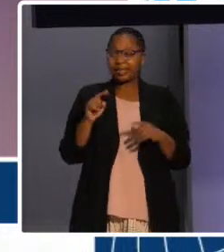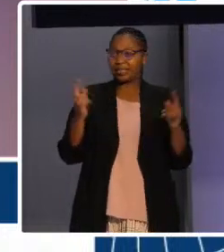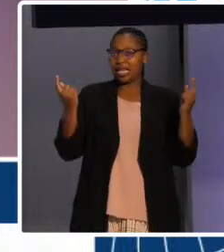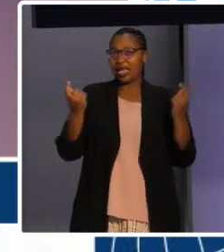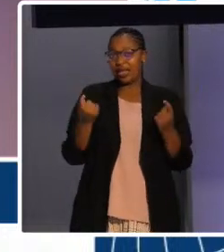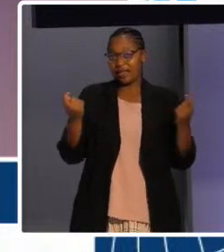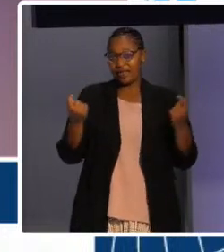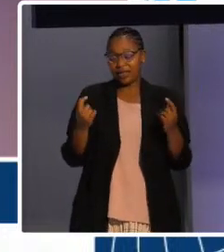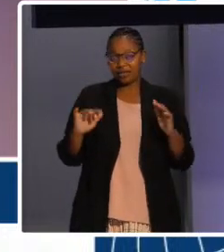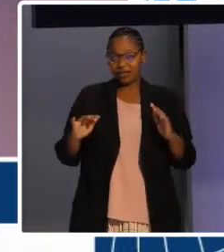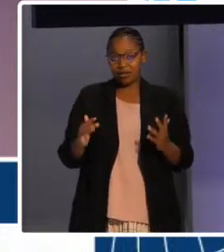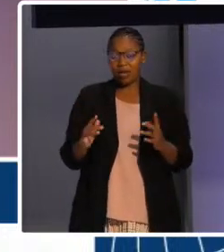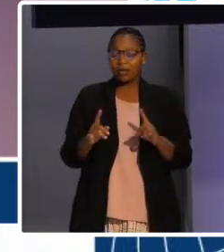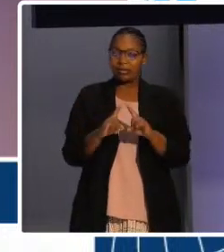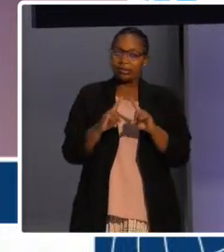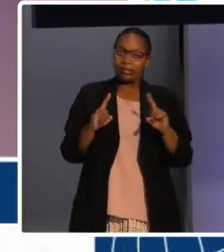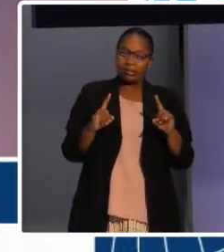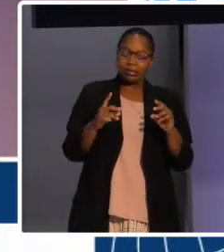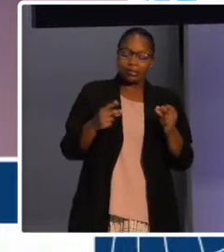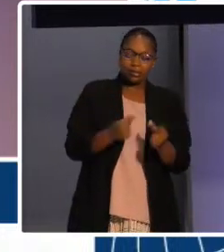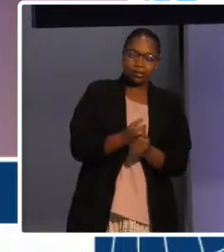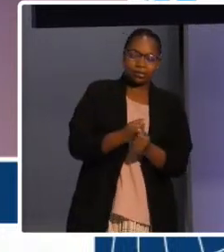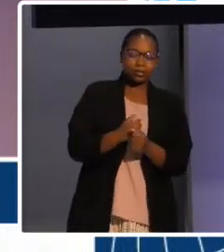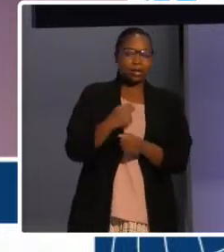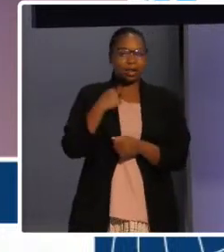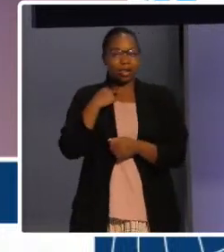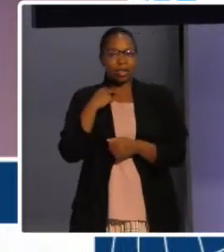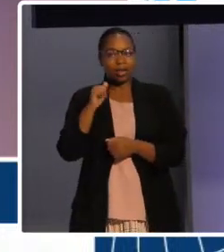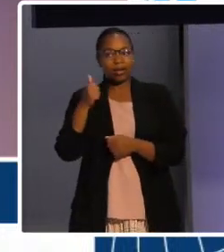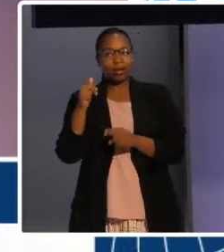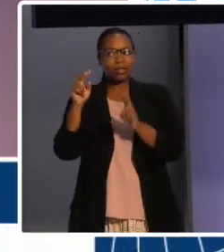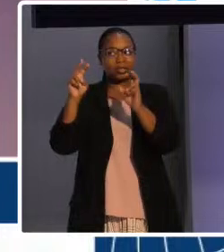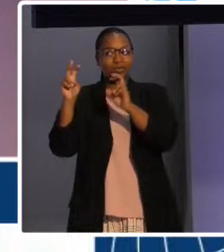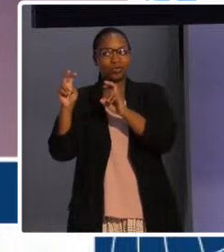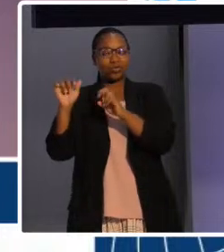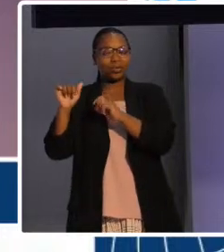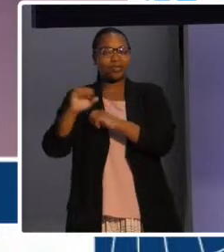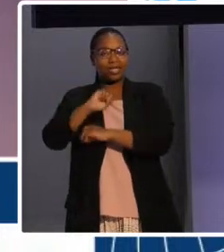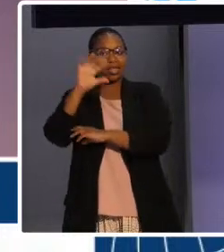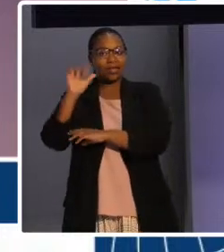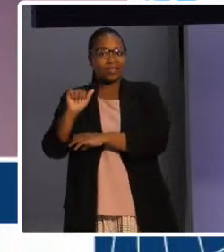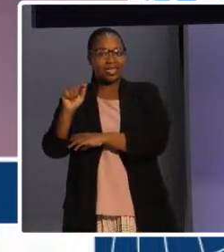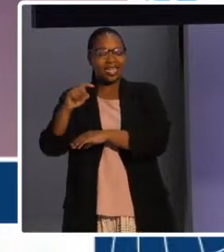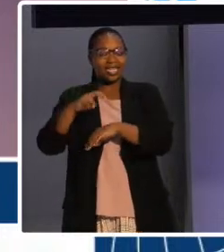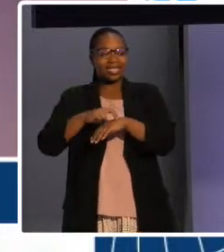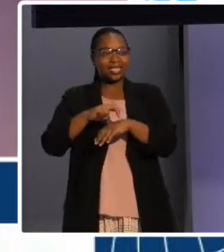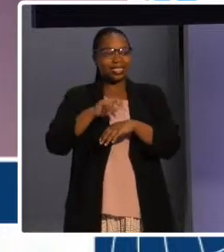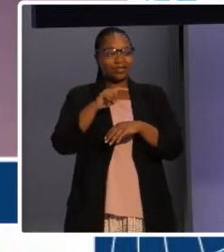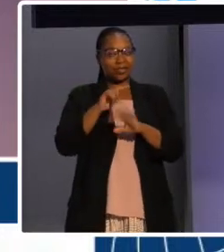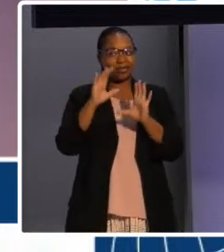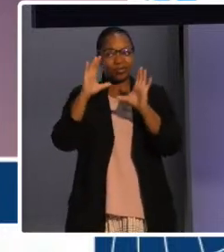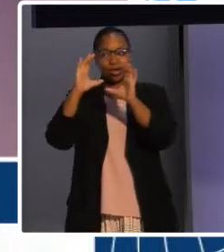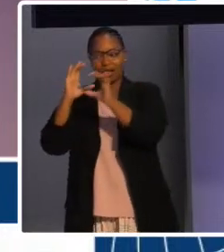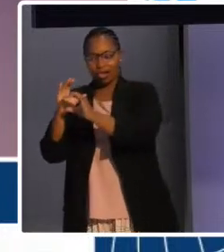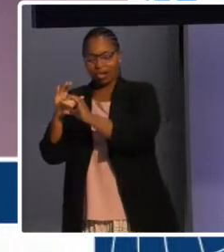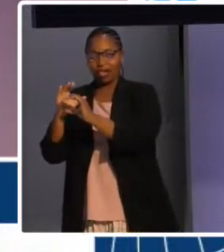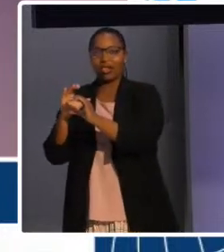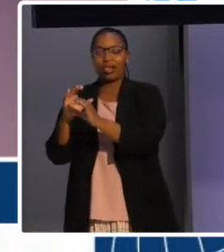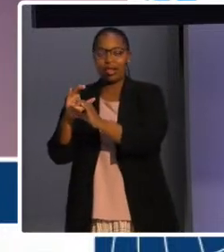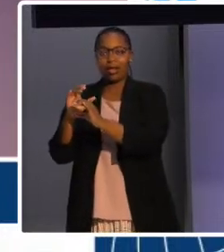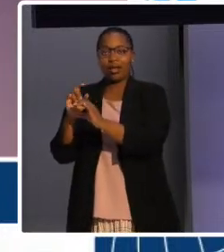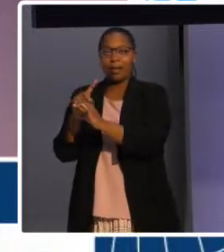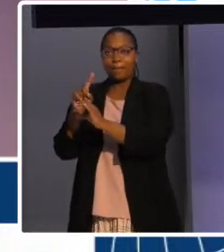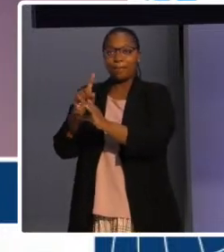event. However, other issues of the state called for his attention, but